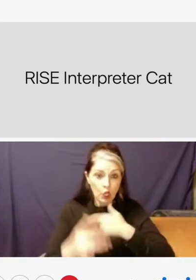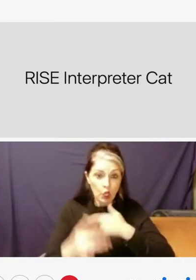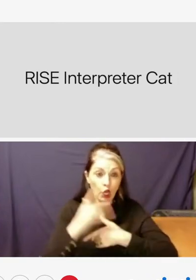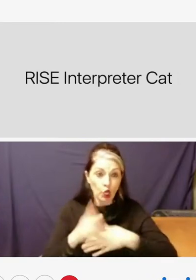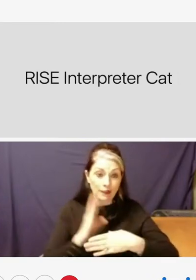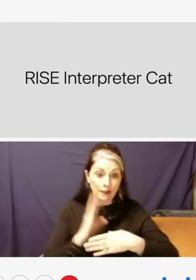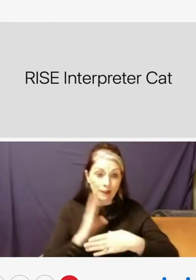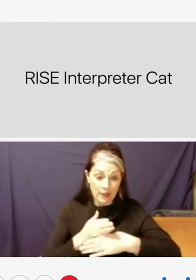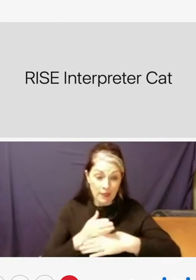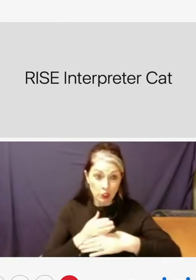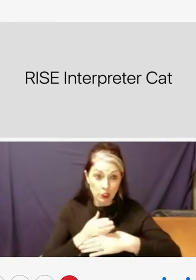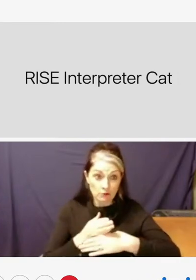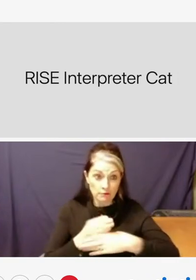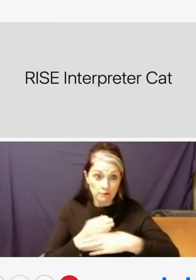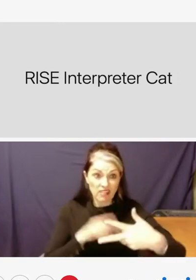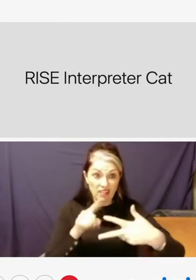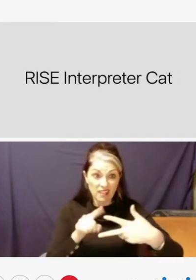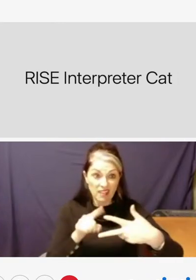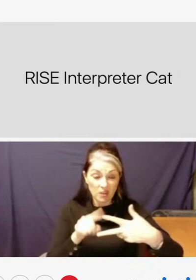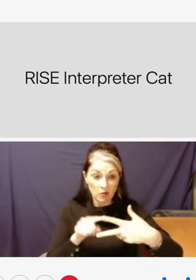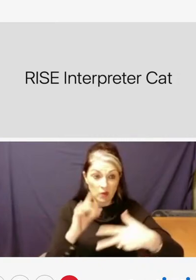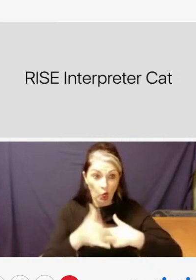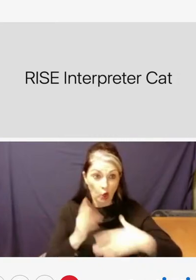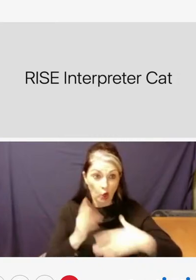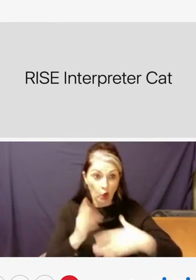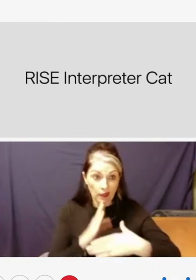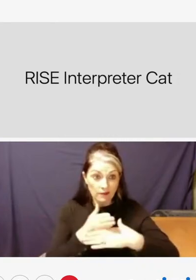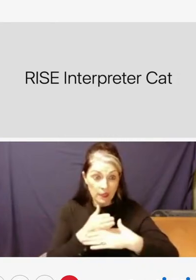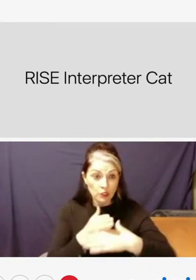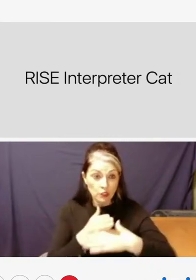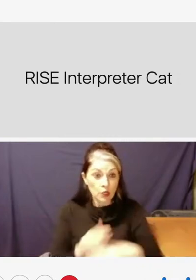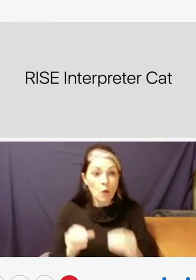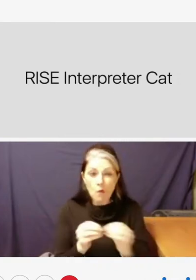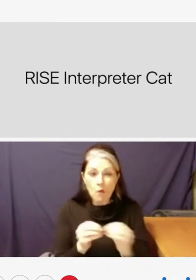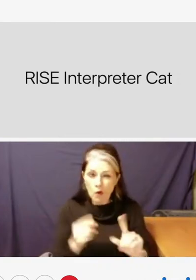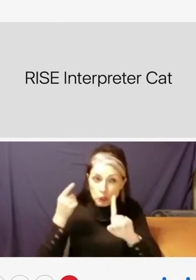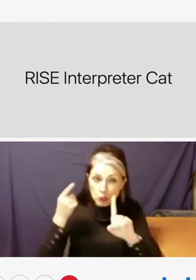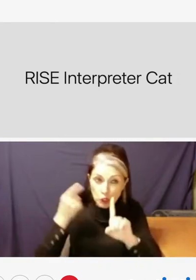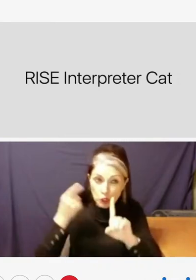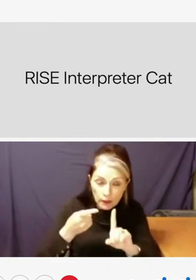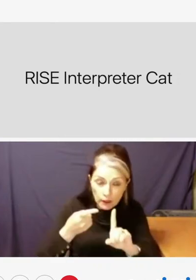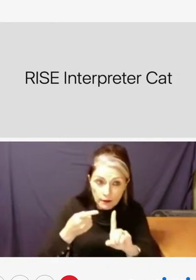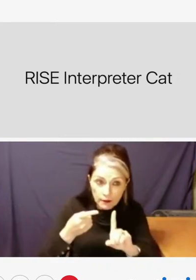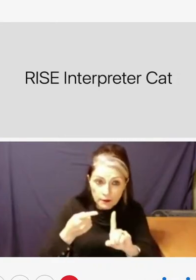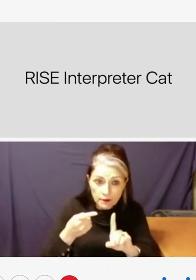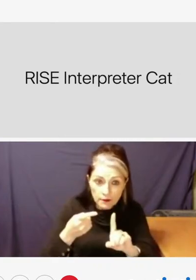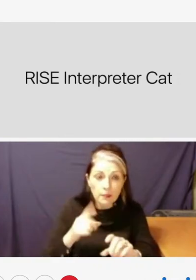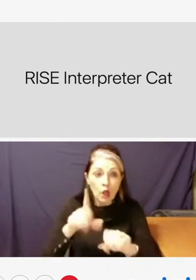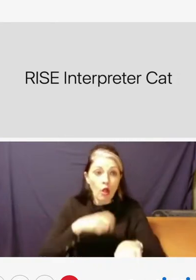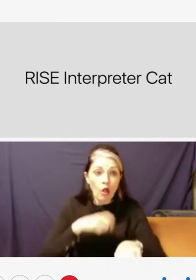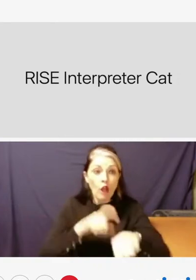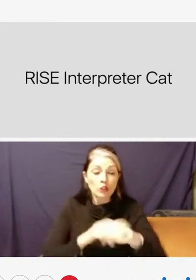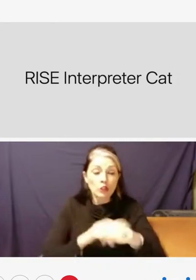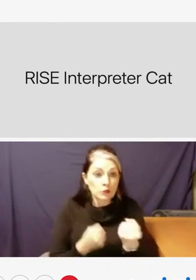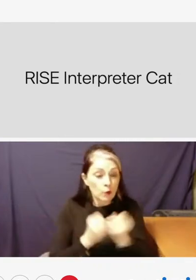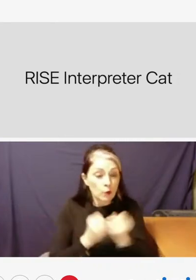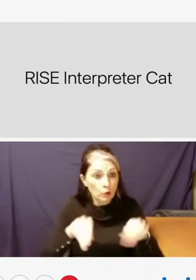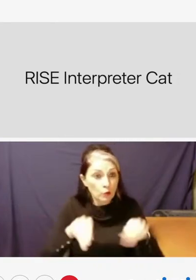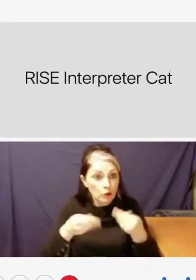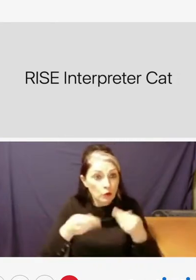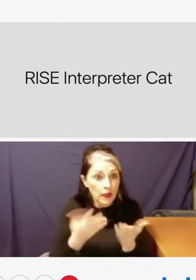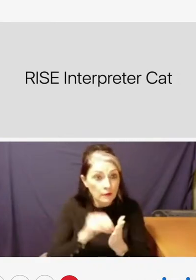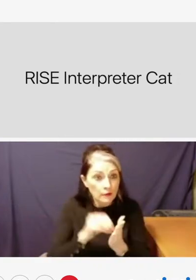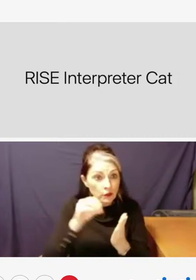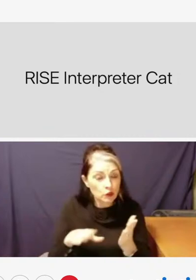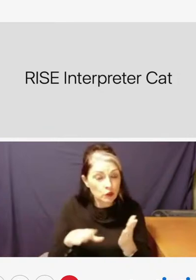intervention is now a little bit more targeted uh long-term support that we are providing for our students so basically it boils